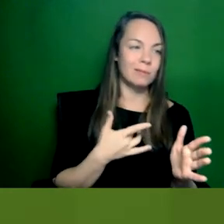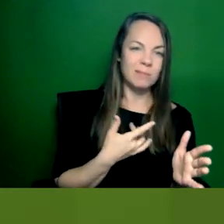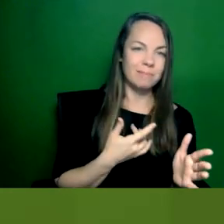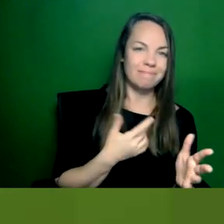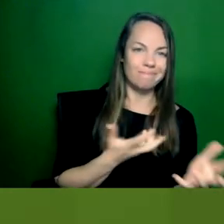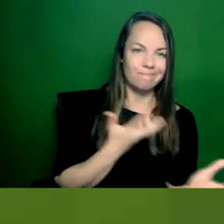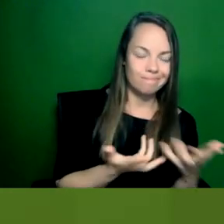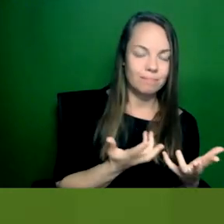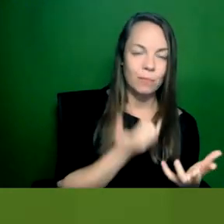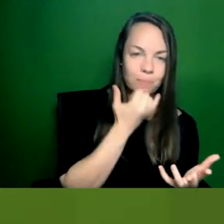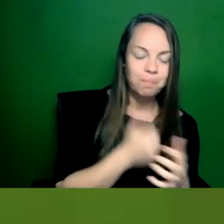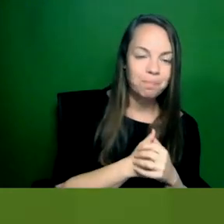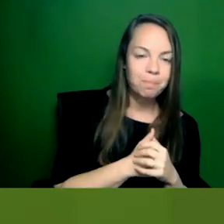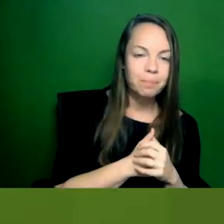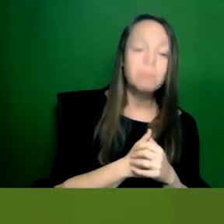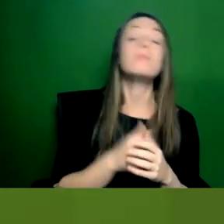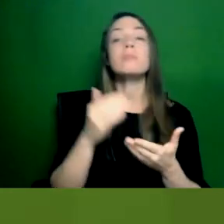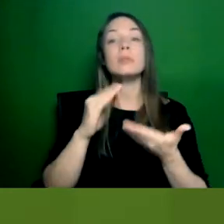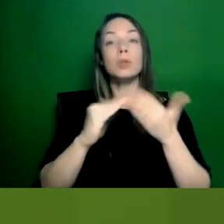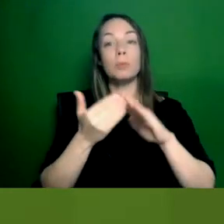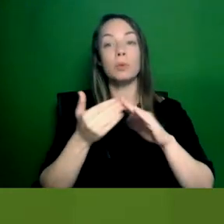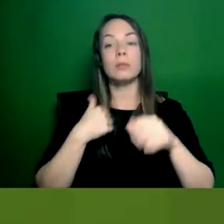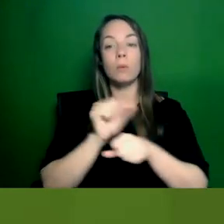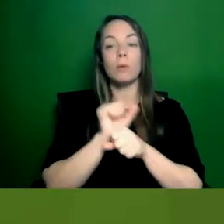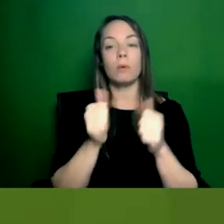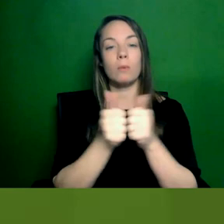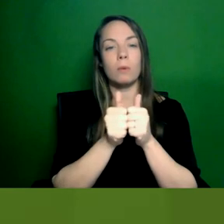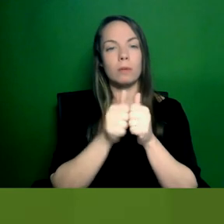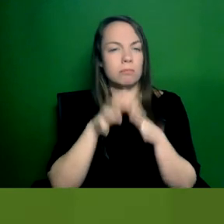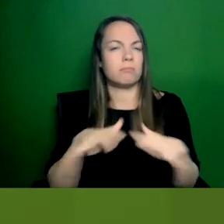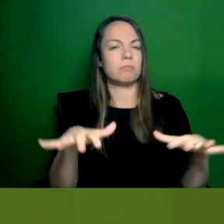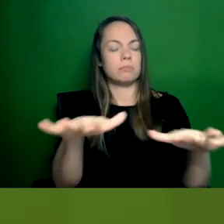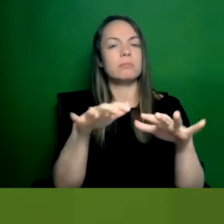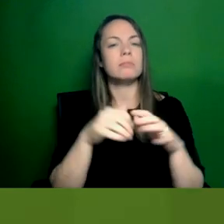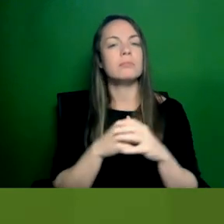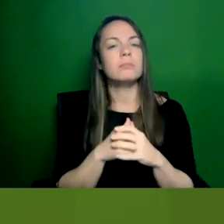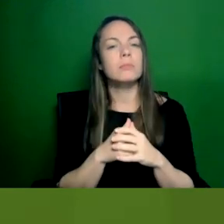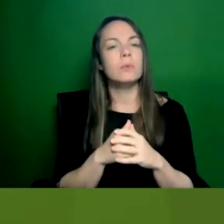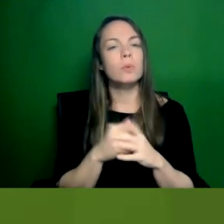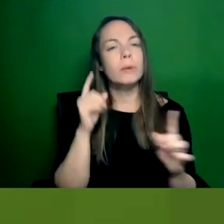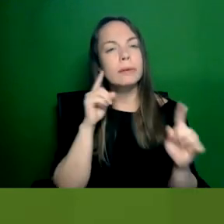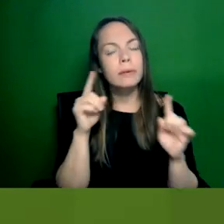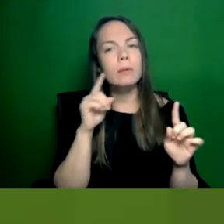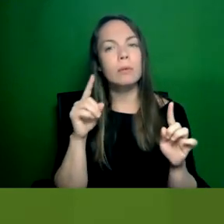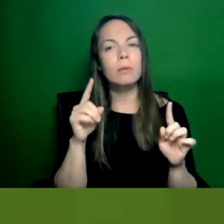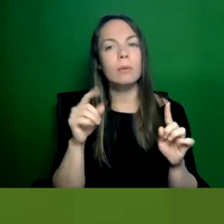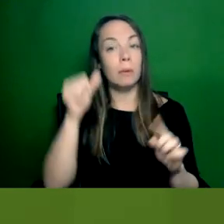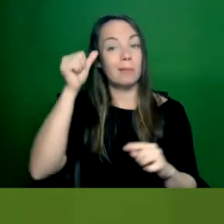lot of communities that we work with across the country, you know, you hear particularly